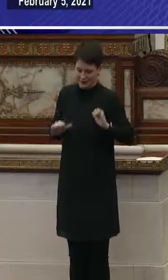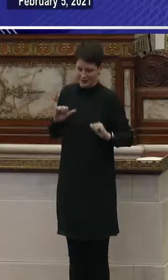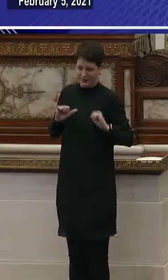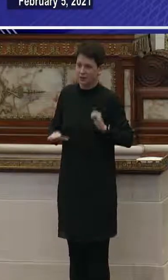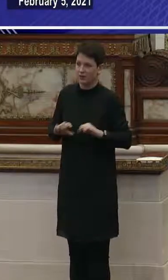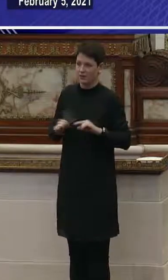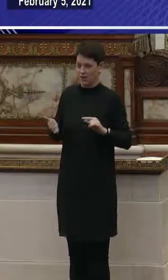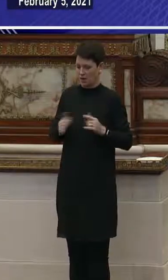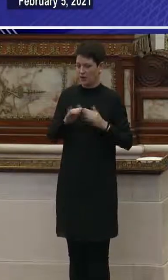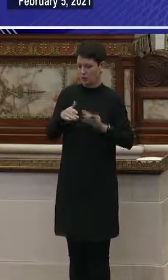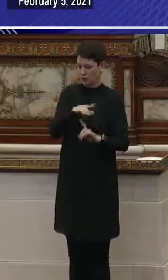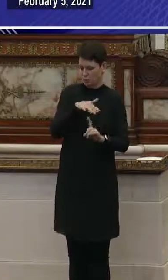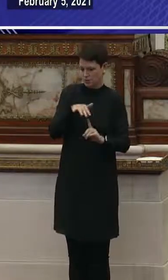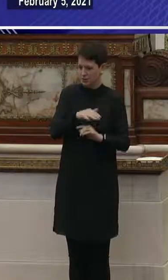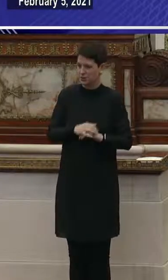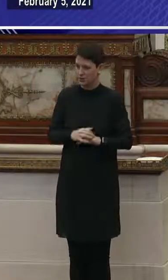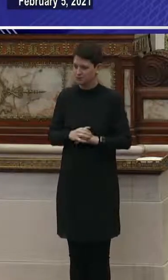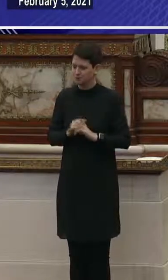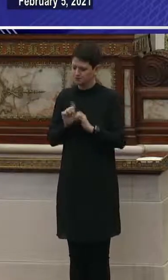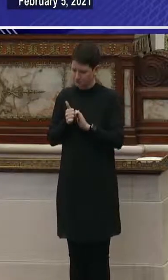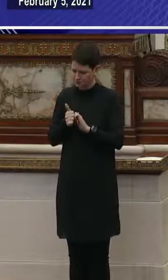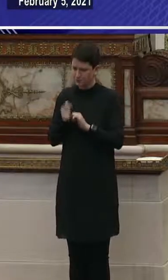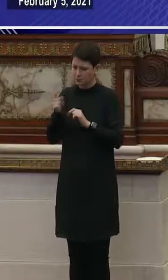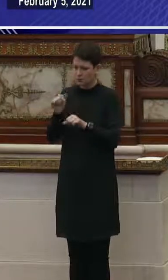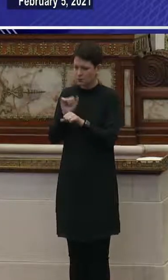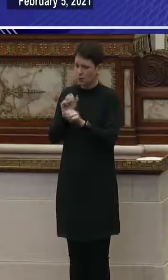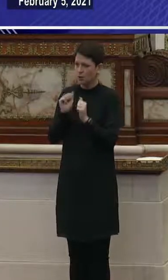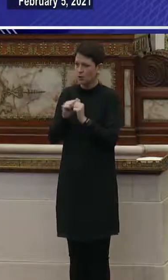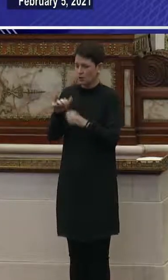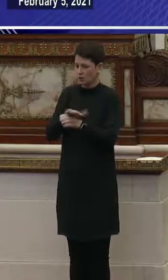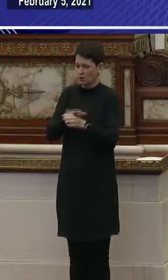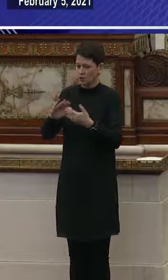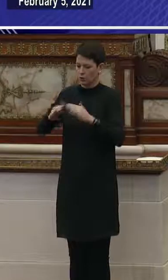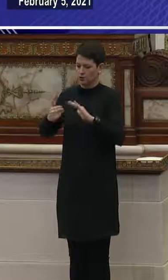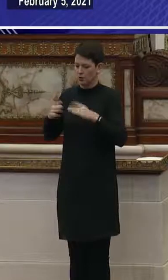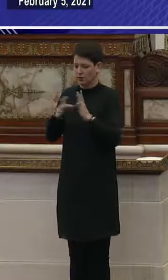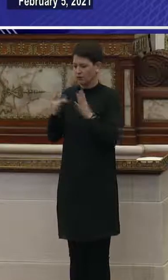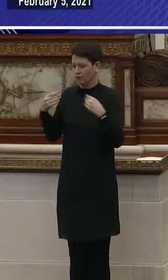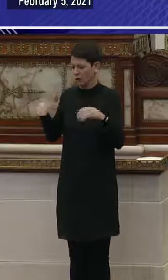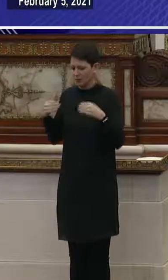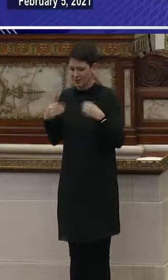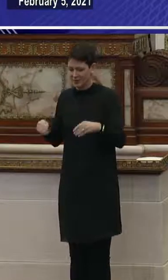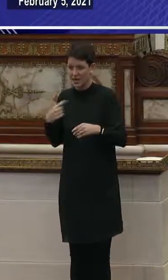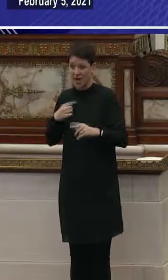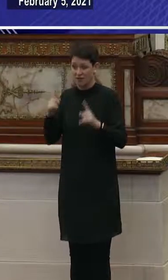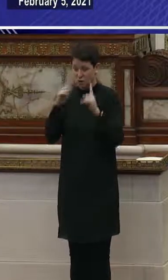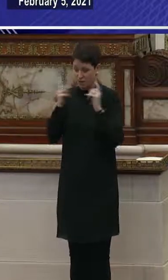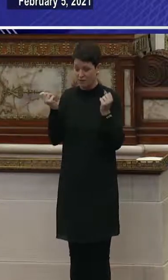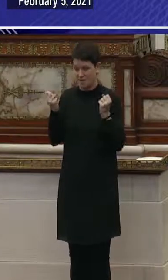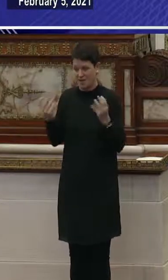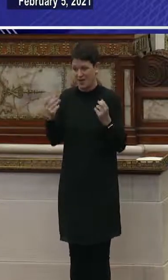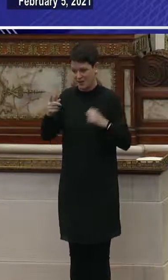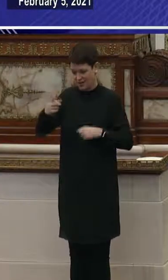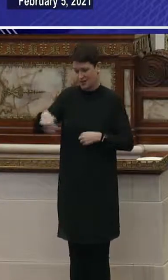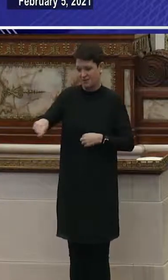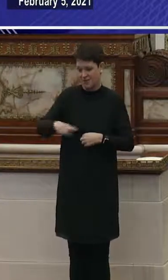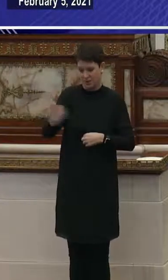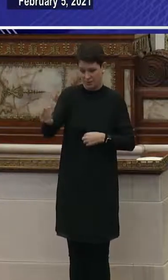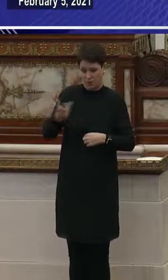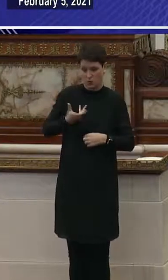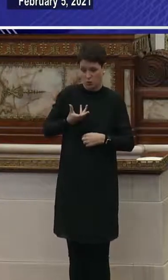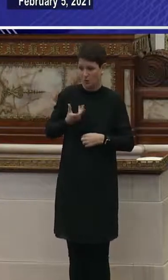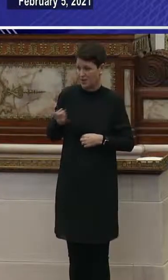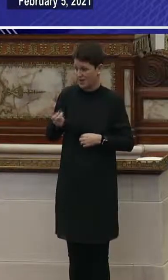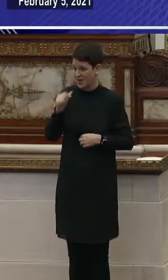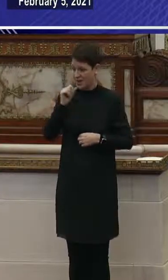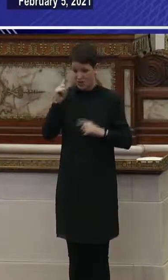other communities. So how are you working with the local community pharmacies? Because I've heard from a number of them, and they've stated that they